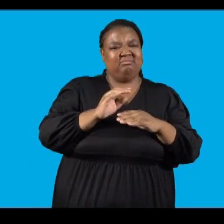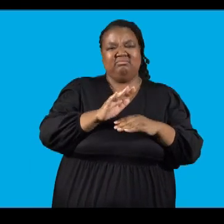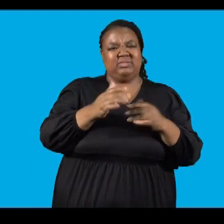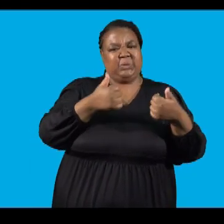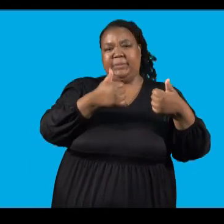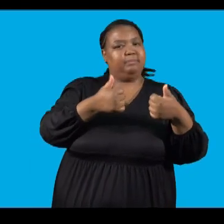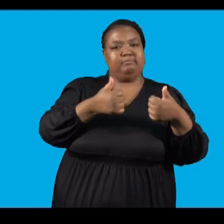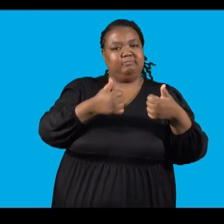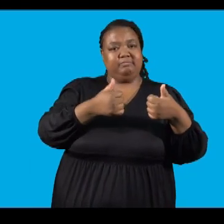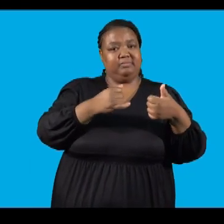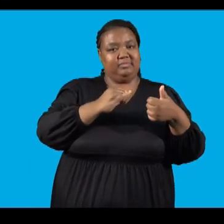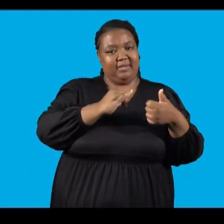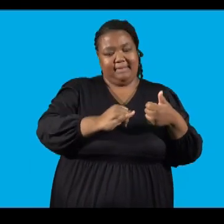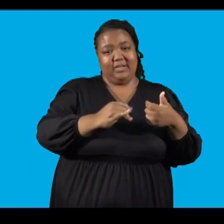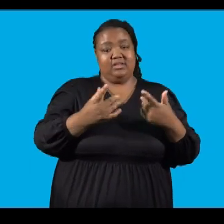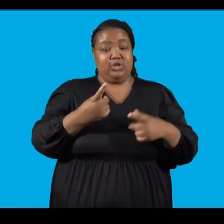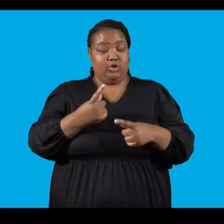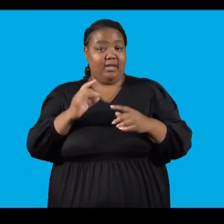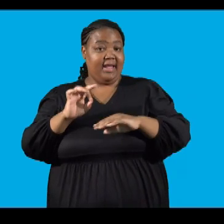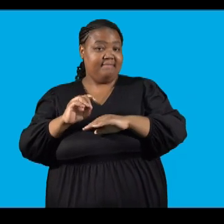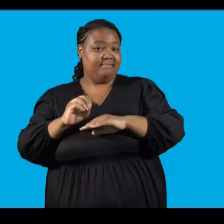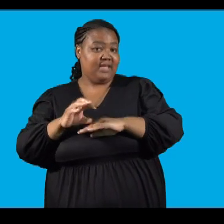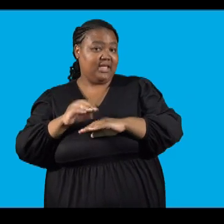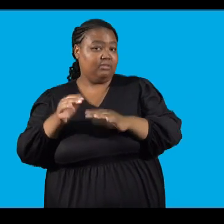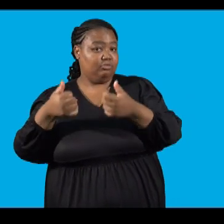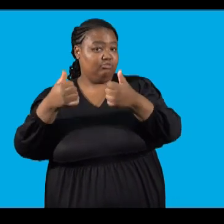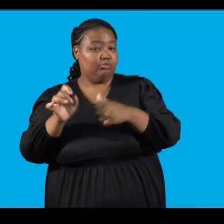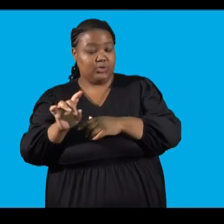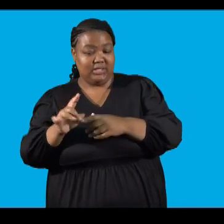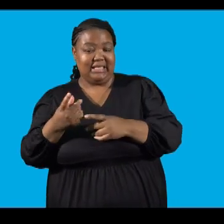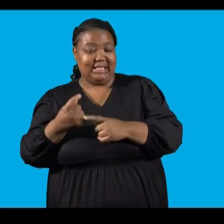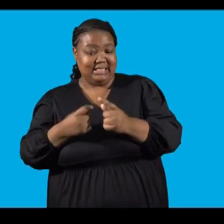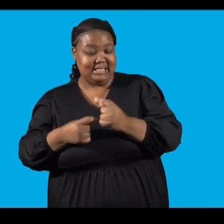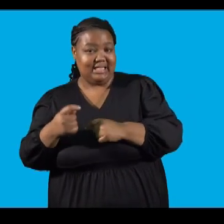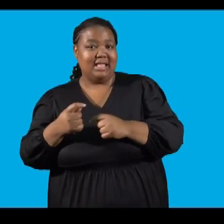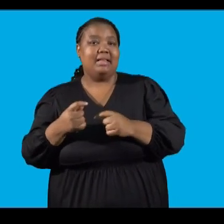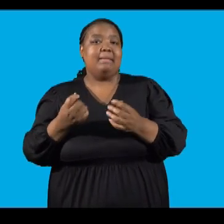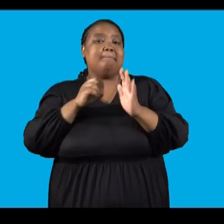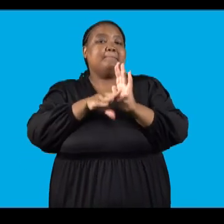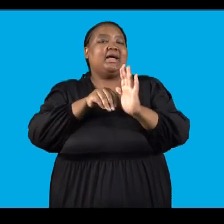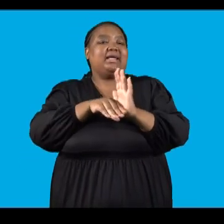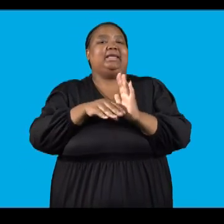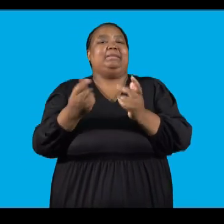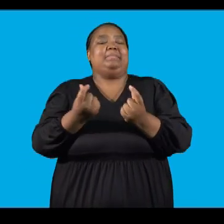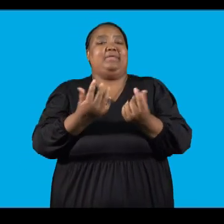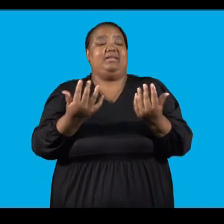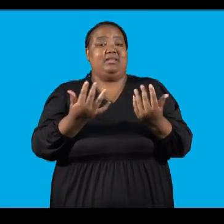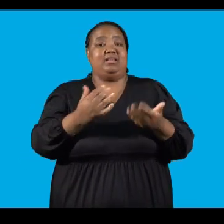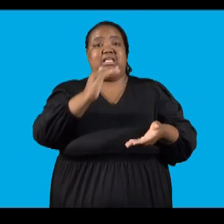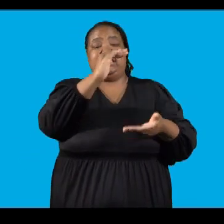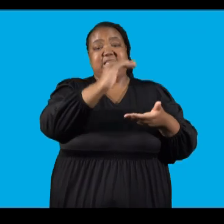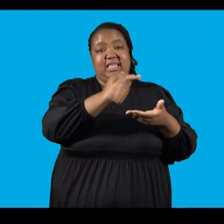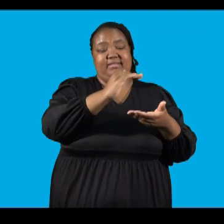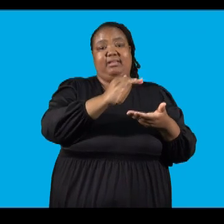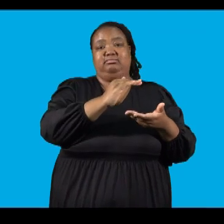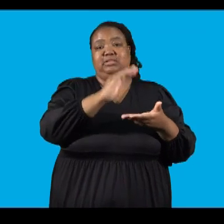the price, and it is advisable for them to sell at the market price because, one, if they increase